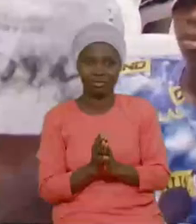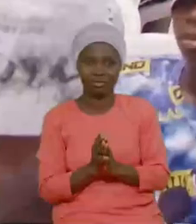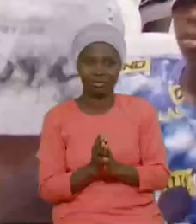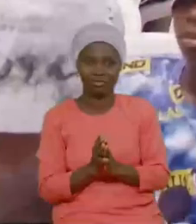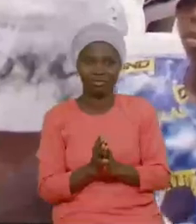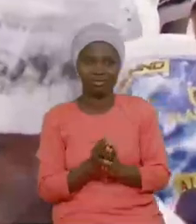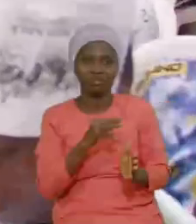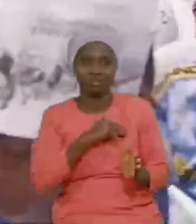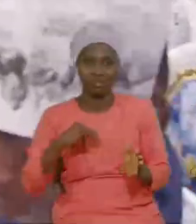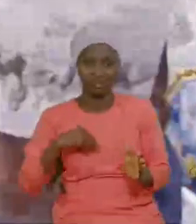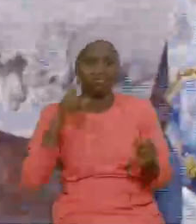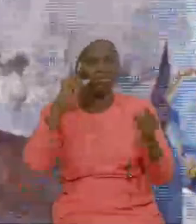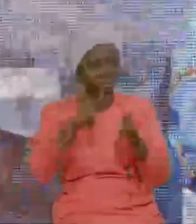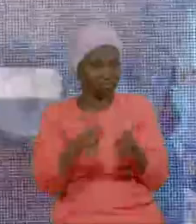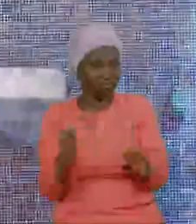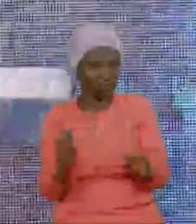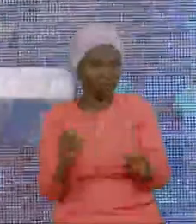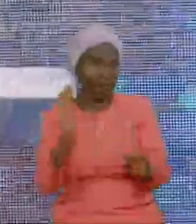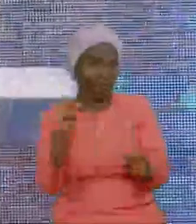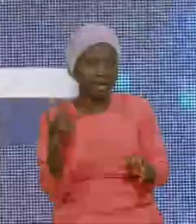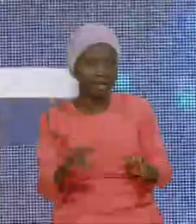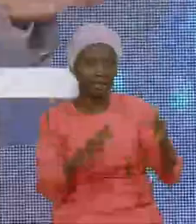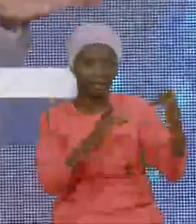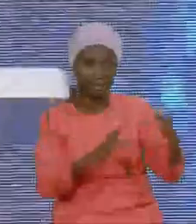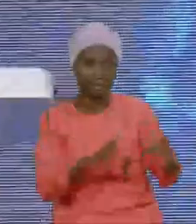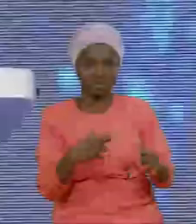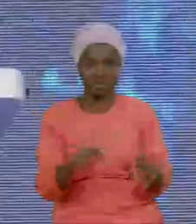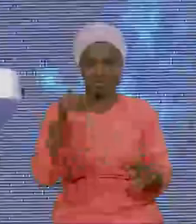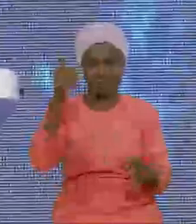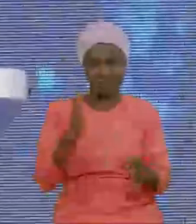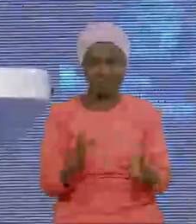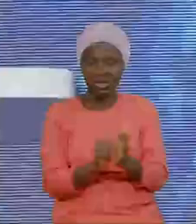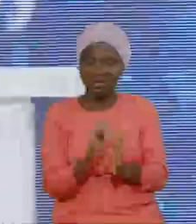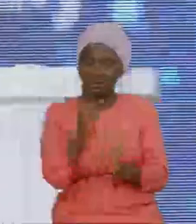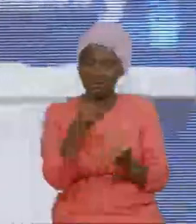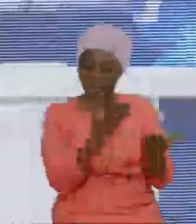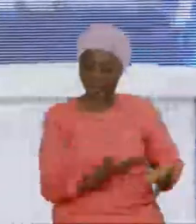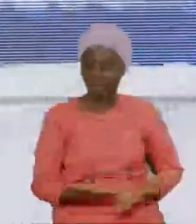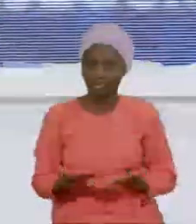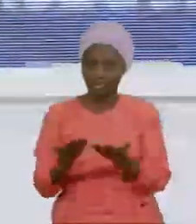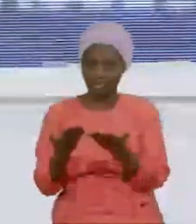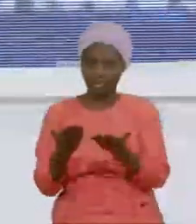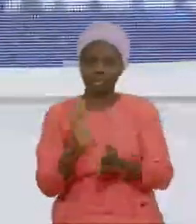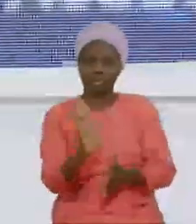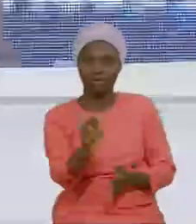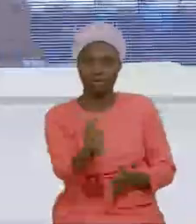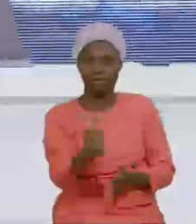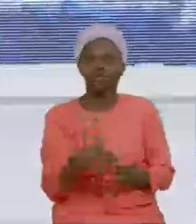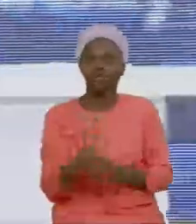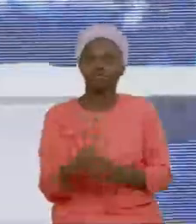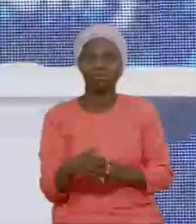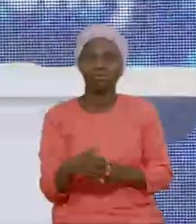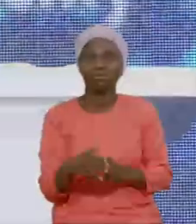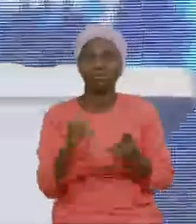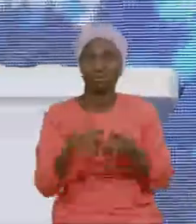brethren, by the mercies of God, that ye present yourselves unto